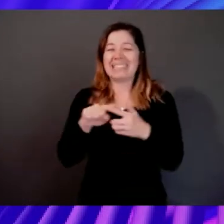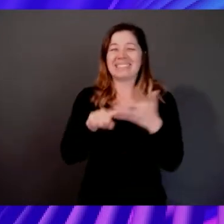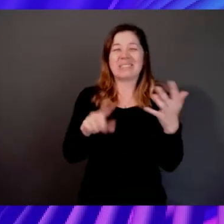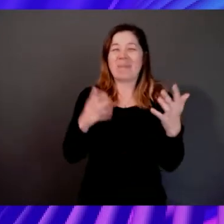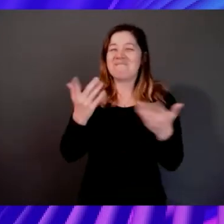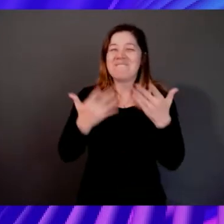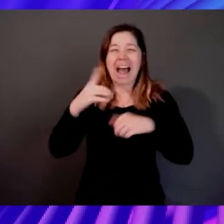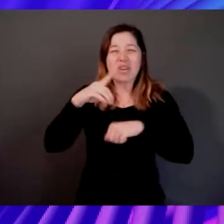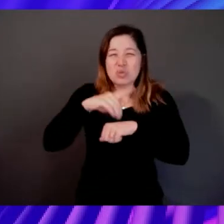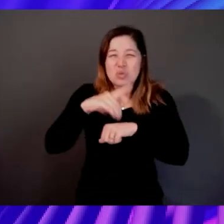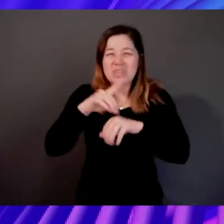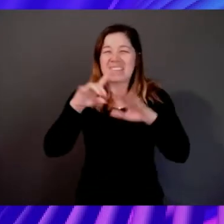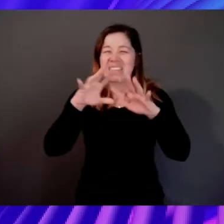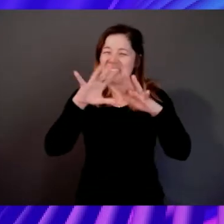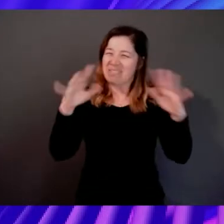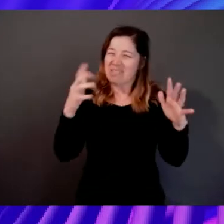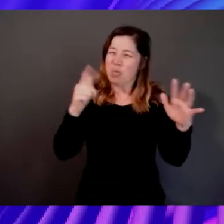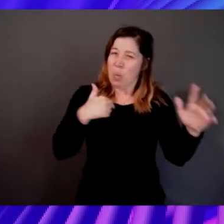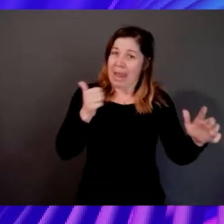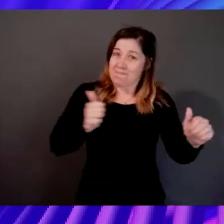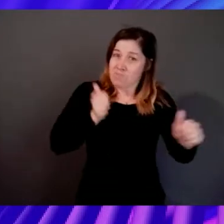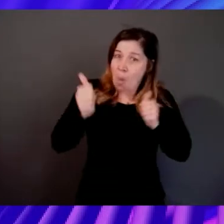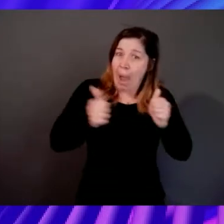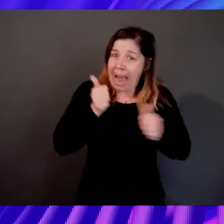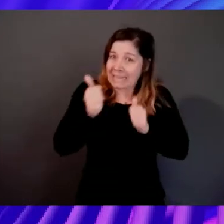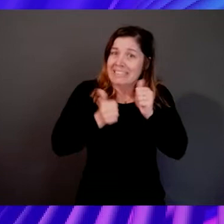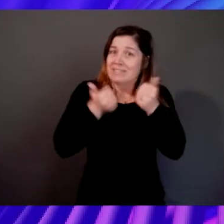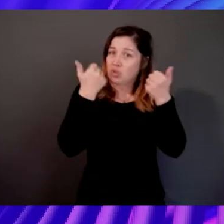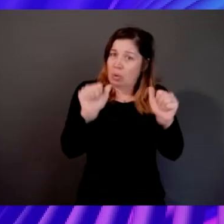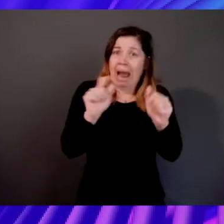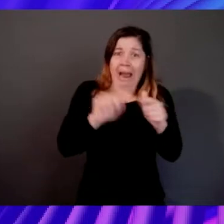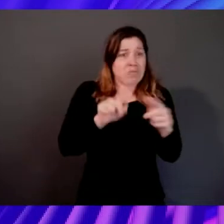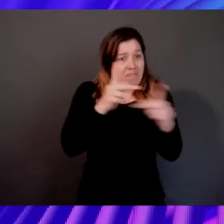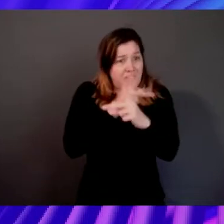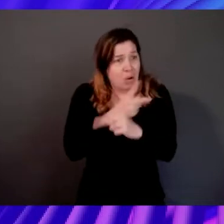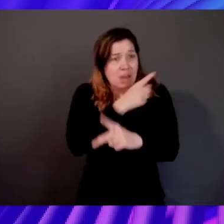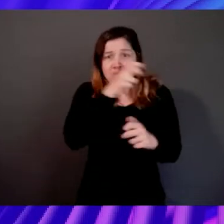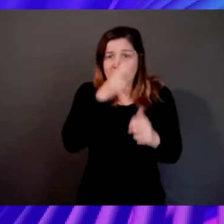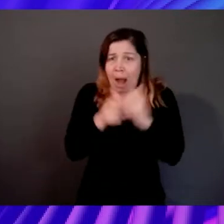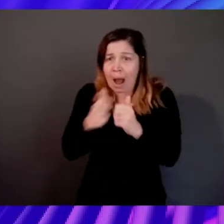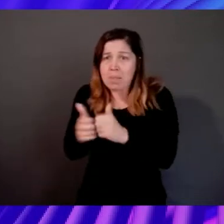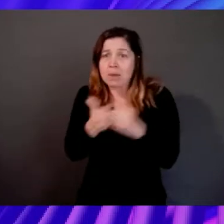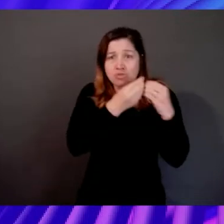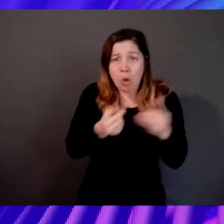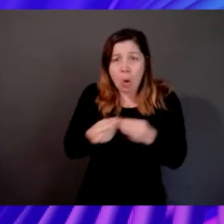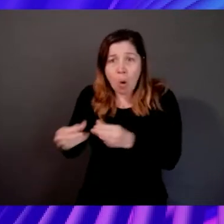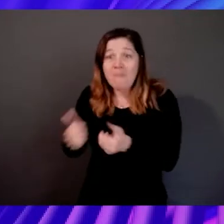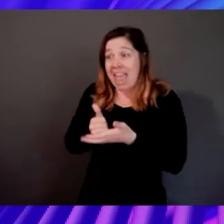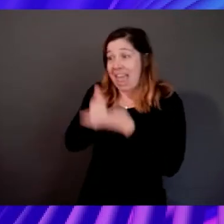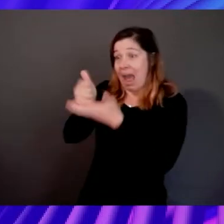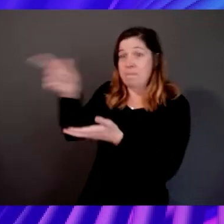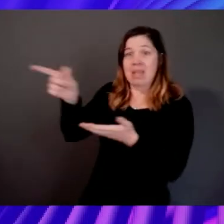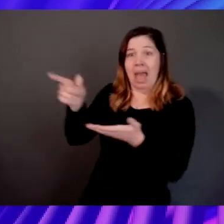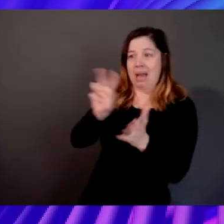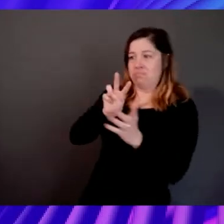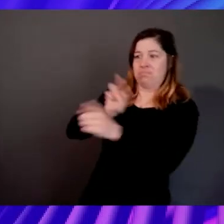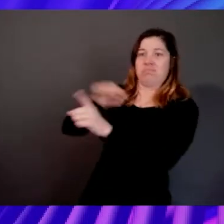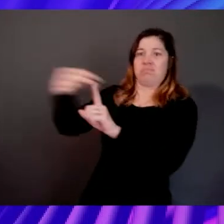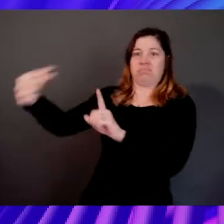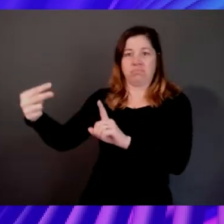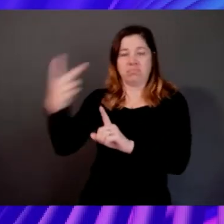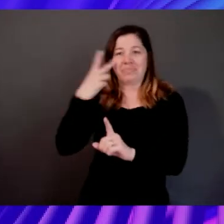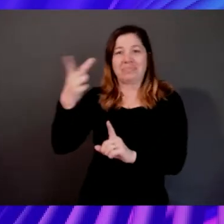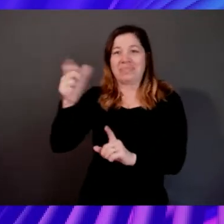in the sense that we are going after stuff and also helping them to see what they do not see themselves because we see it across the